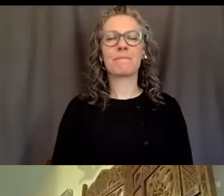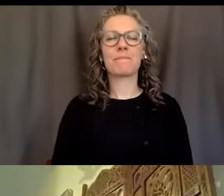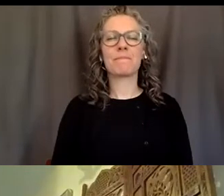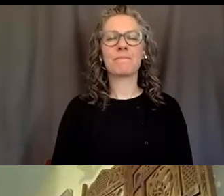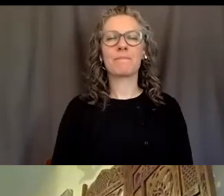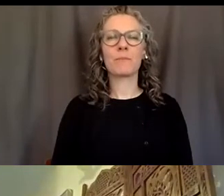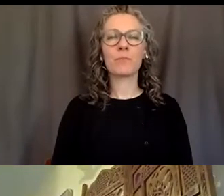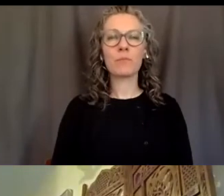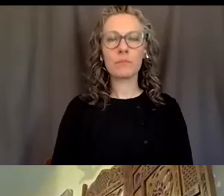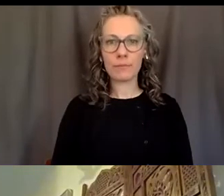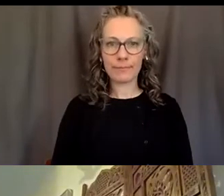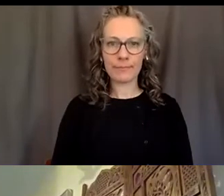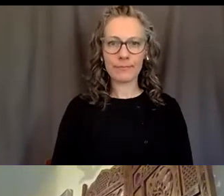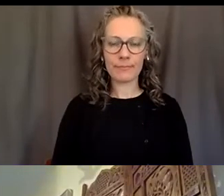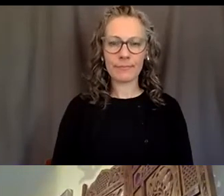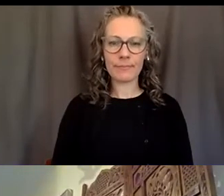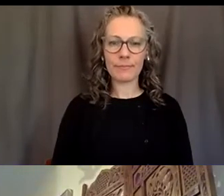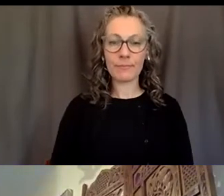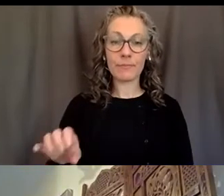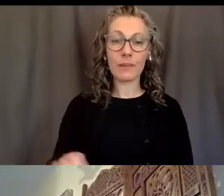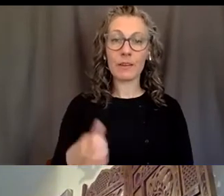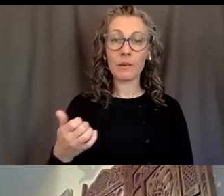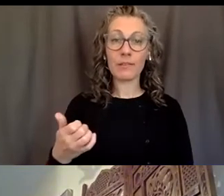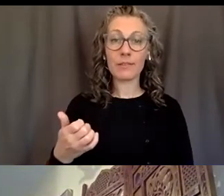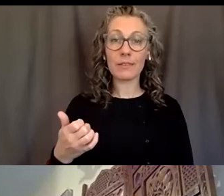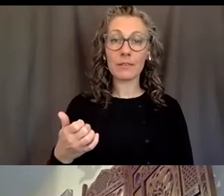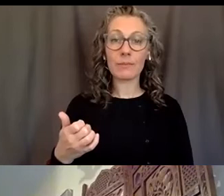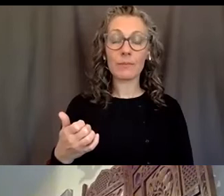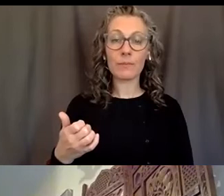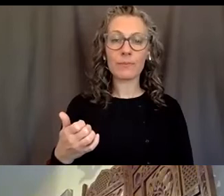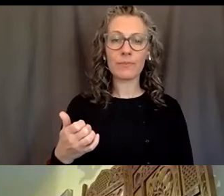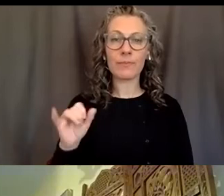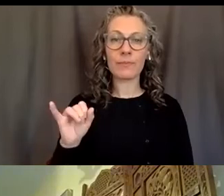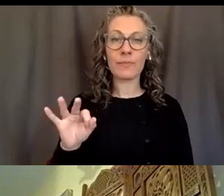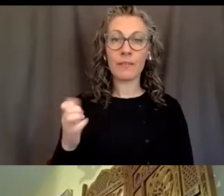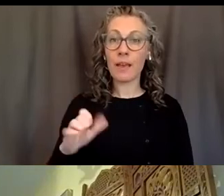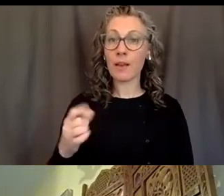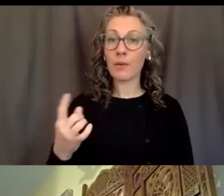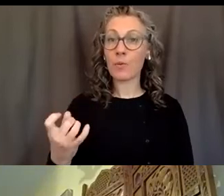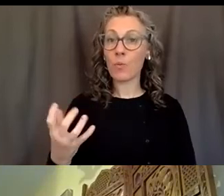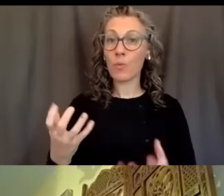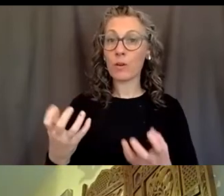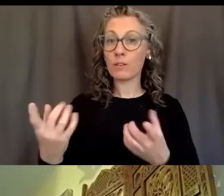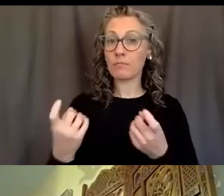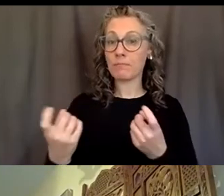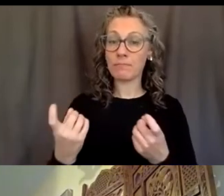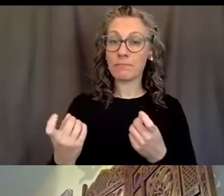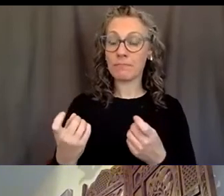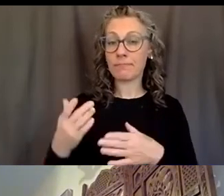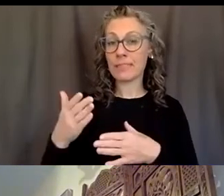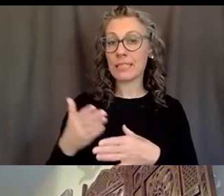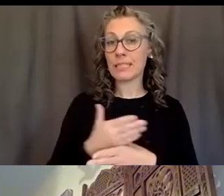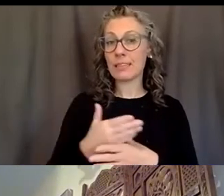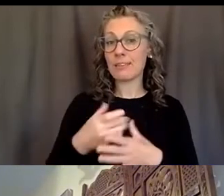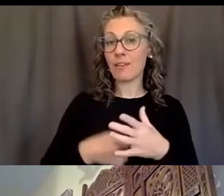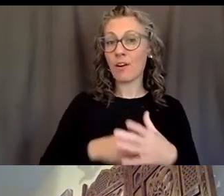All right, let's see. Is anyone else? So if anyone else wants to ask a question, it's sliding scale. It's